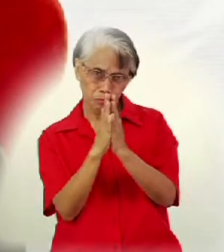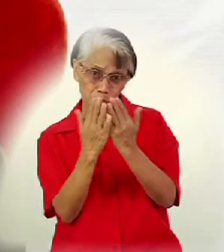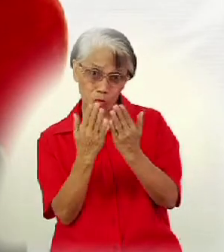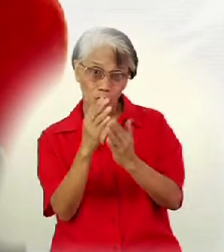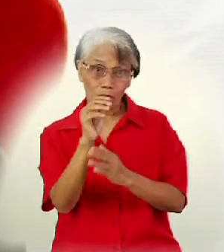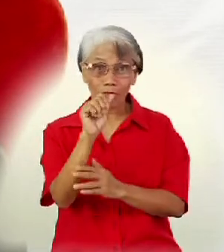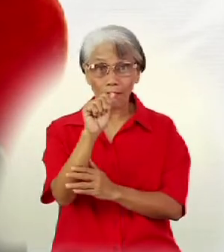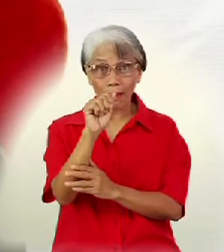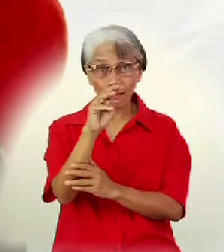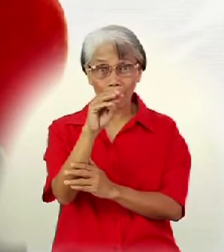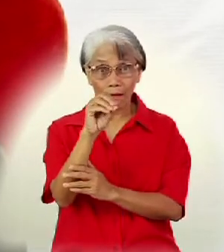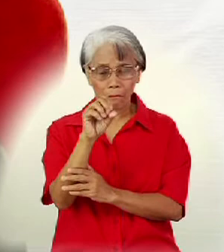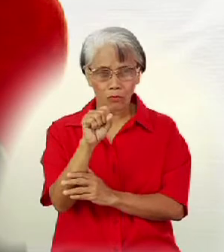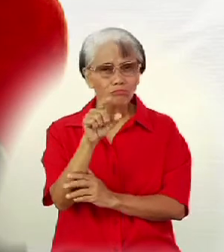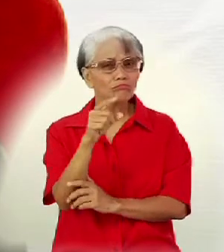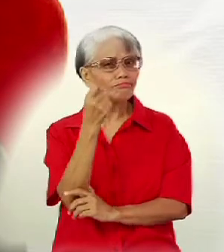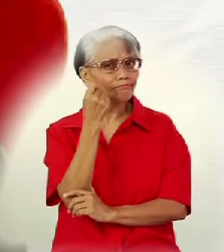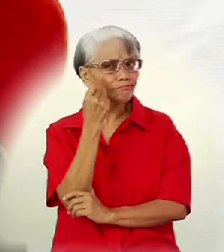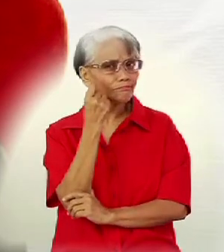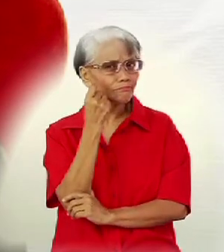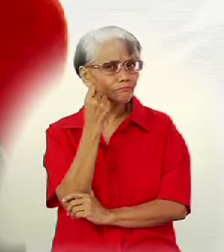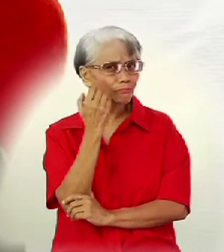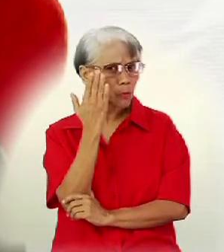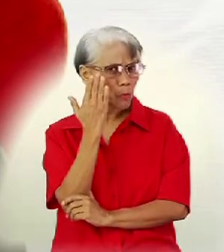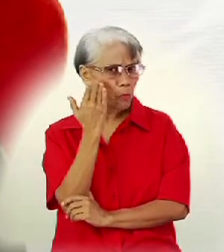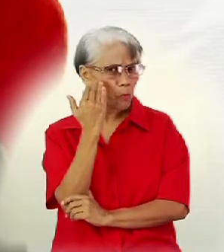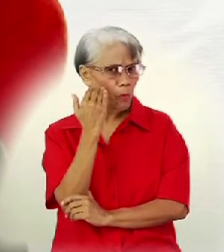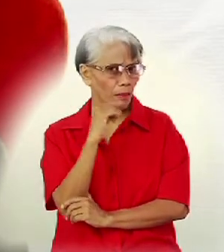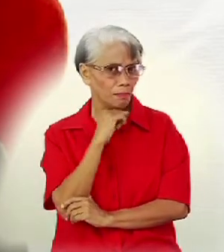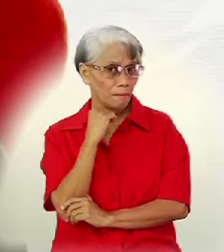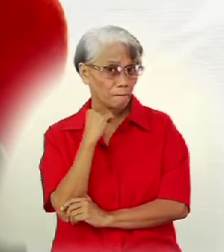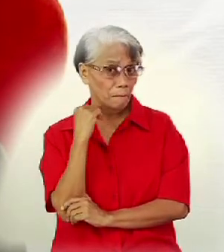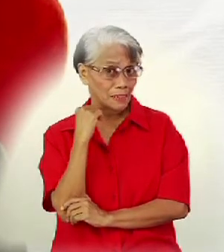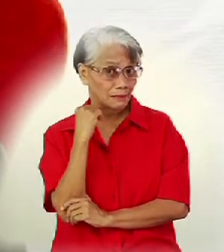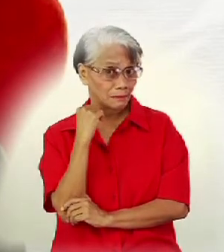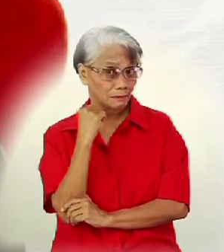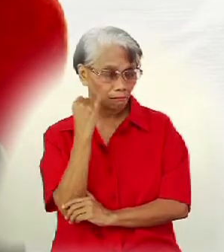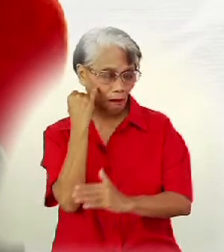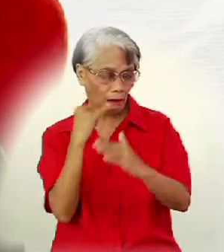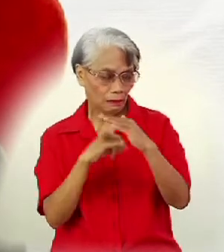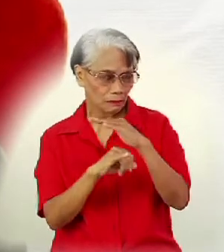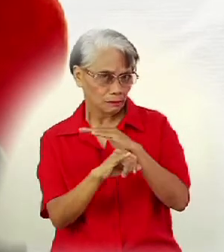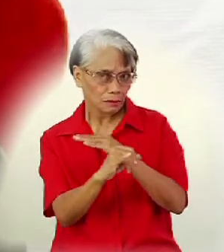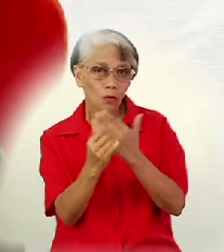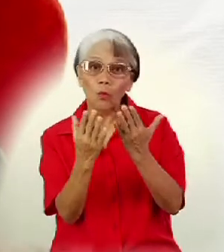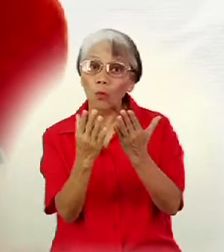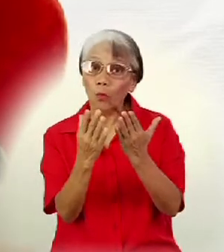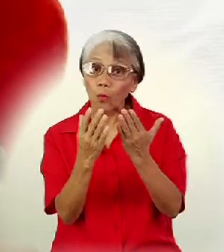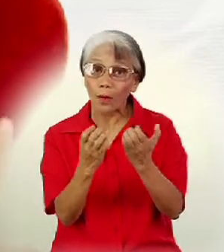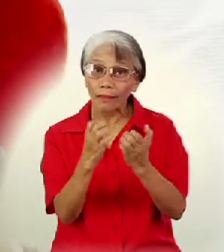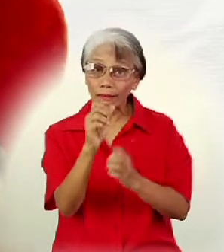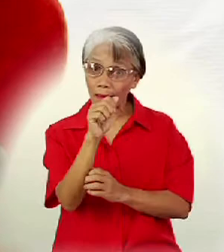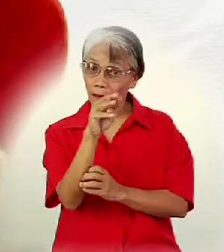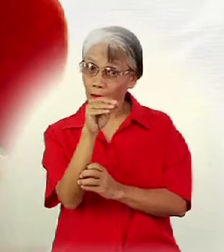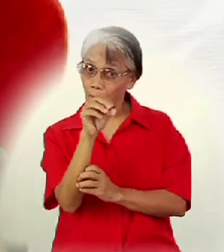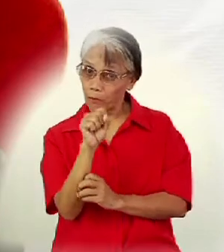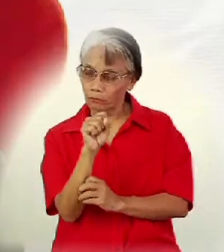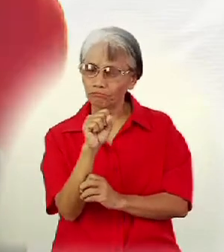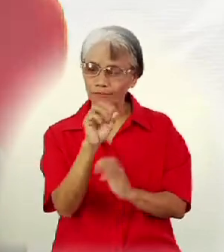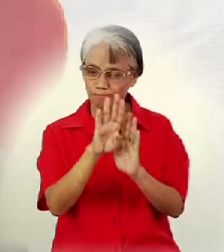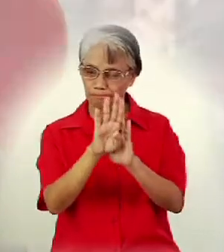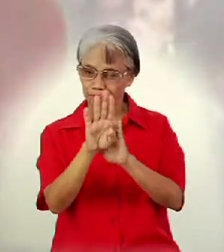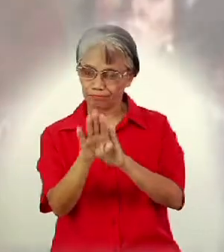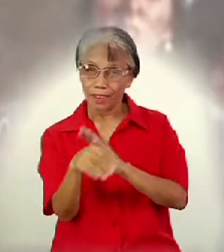will understand why this priest Amaziah really wanted Amos back home to